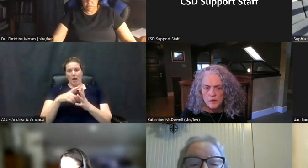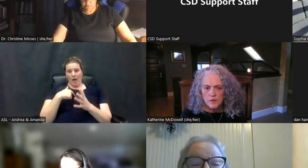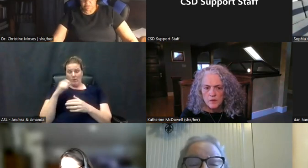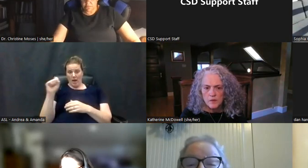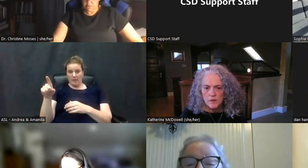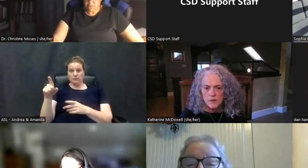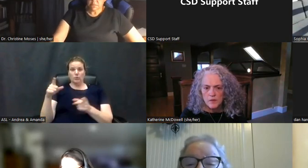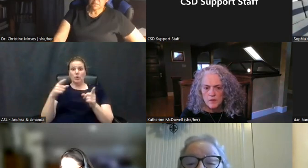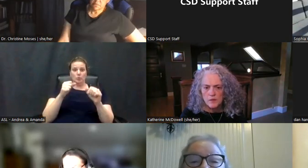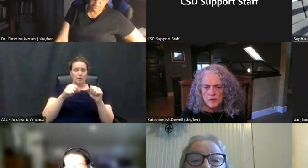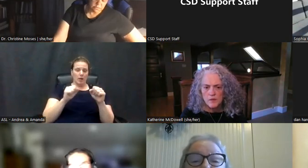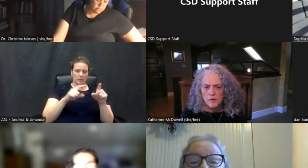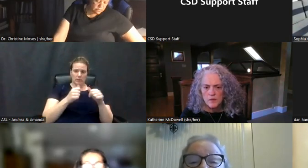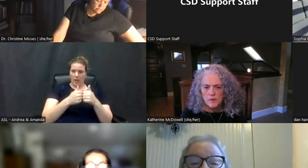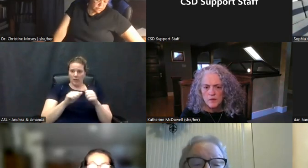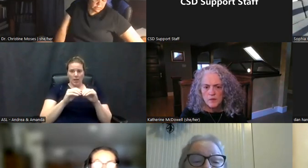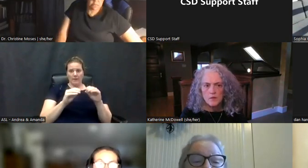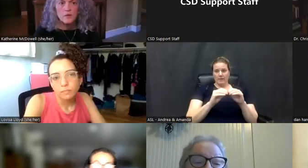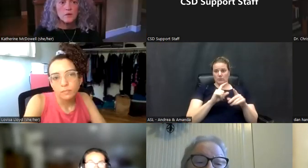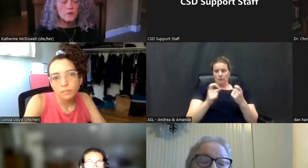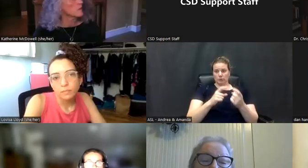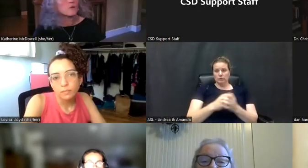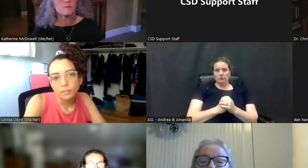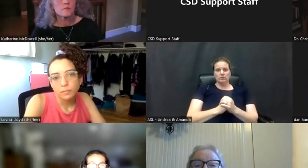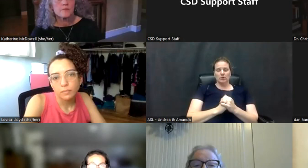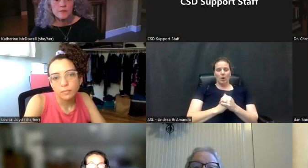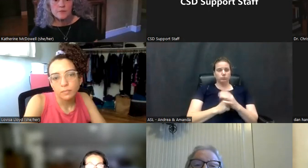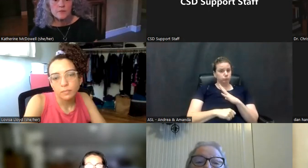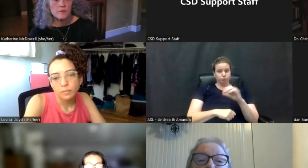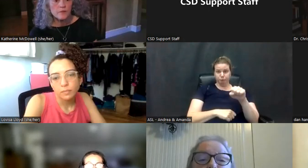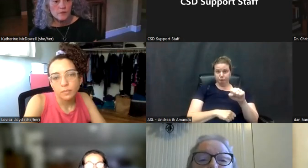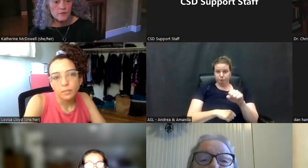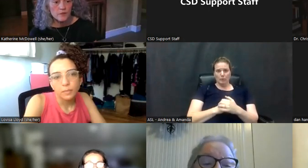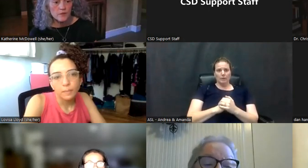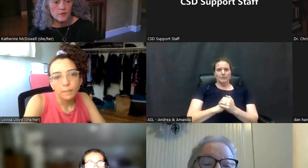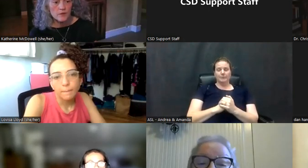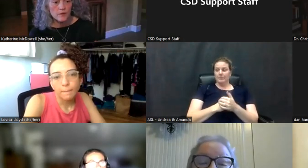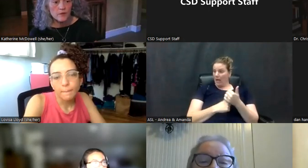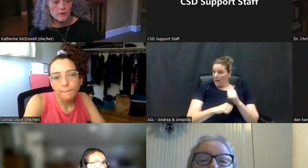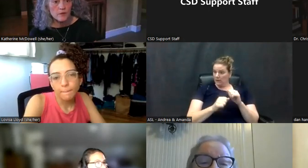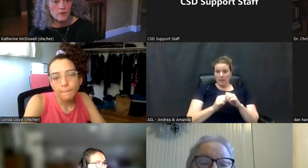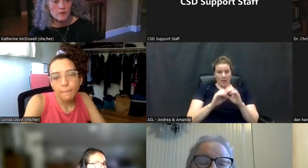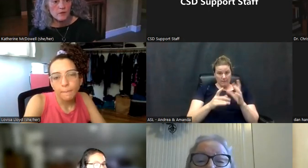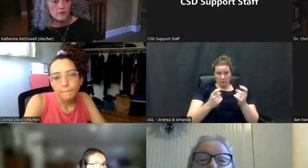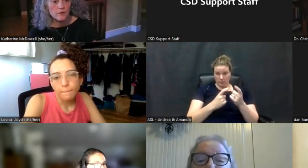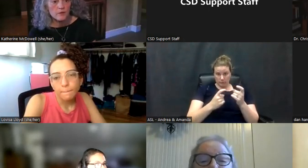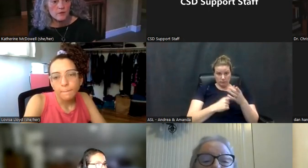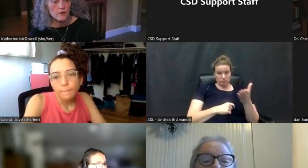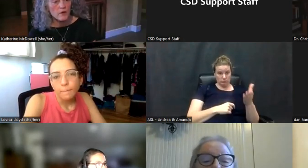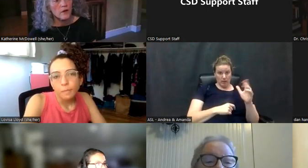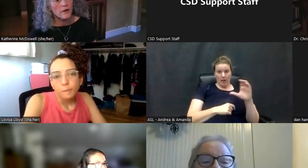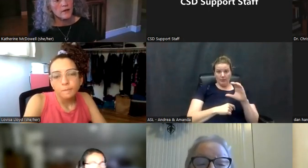if there is any clarifying questions. Oh, sure, yeah. Is there any clarifying questions? Yes,